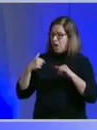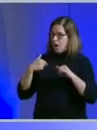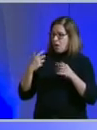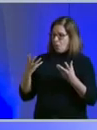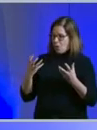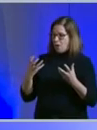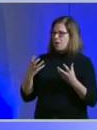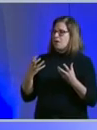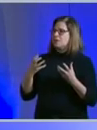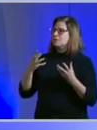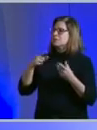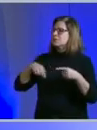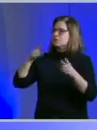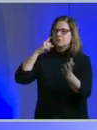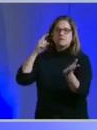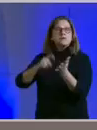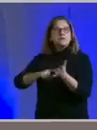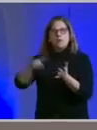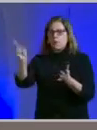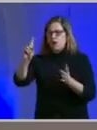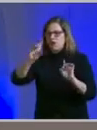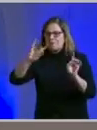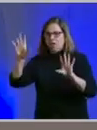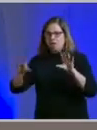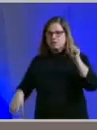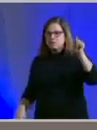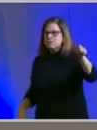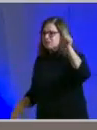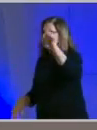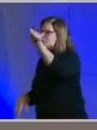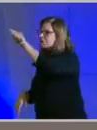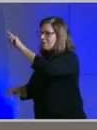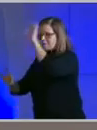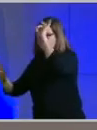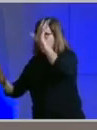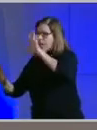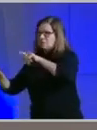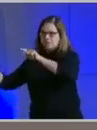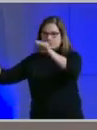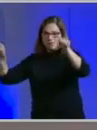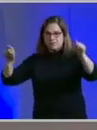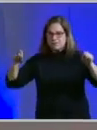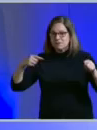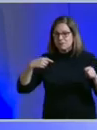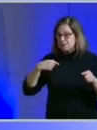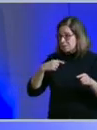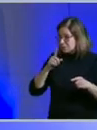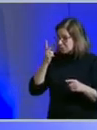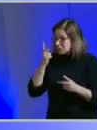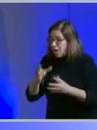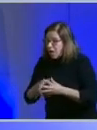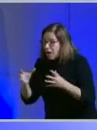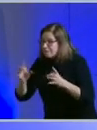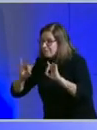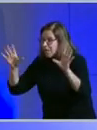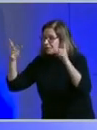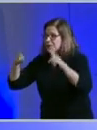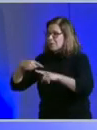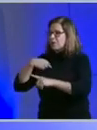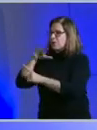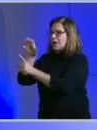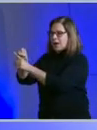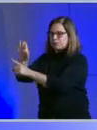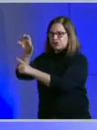It's been our experience and our view that too much of the violence that's taking place